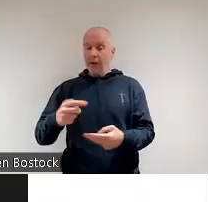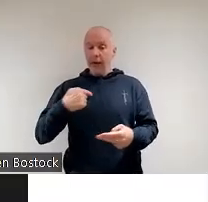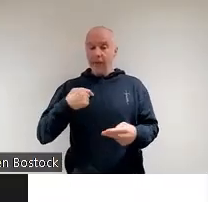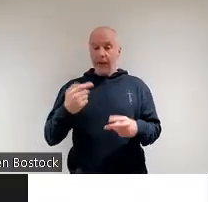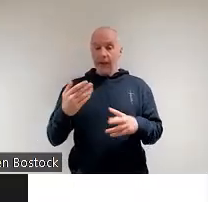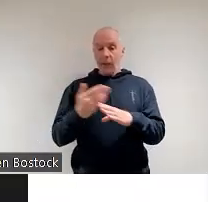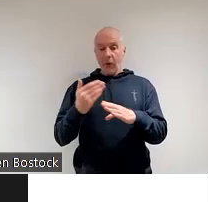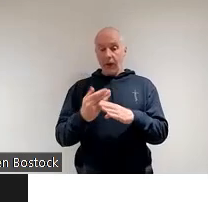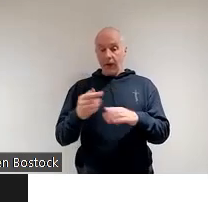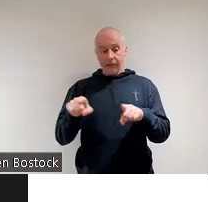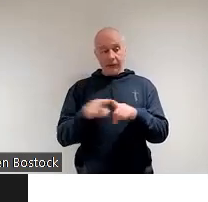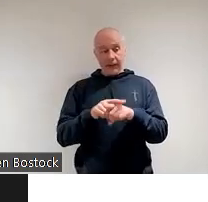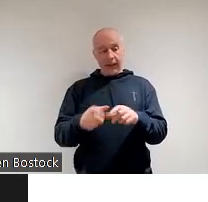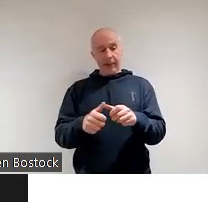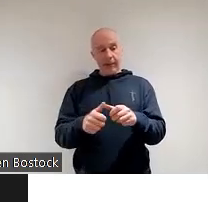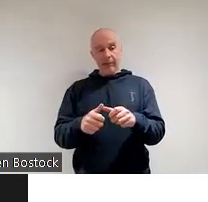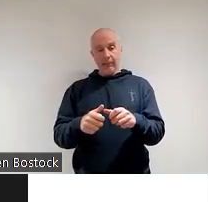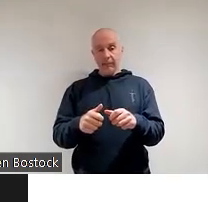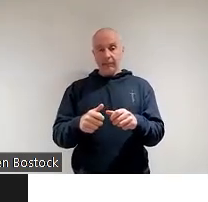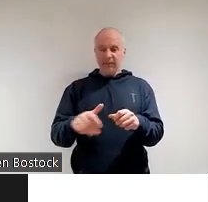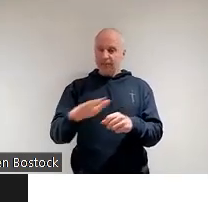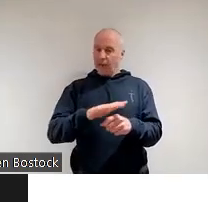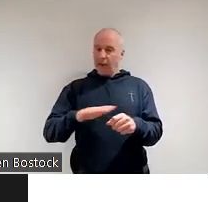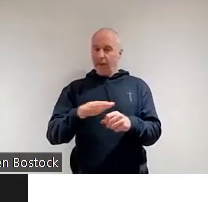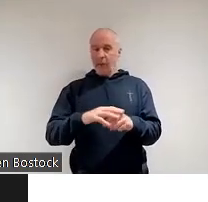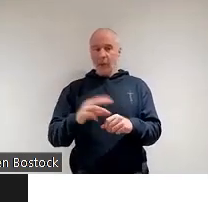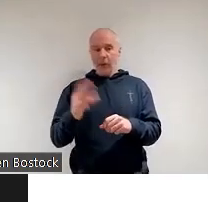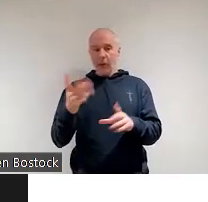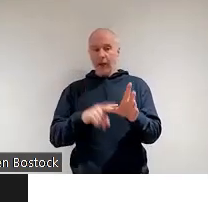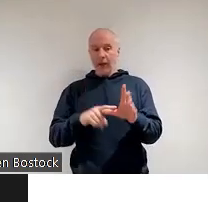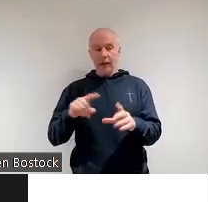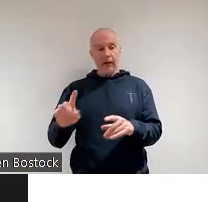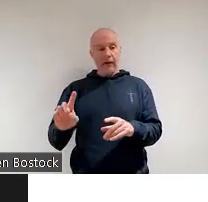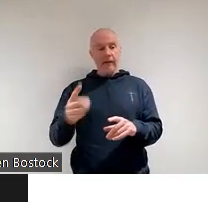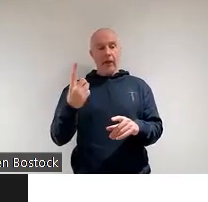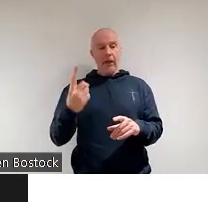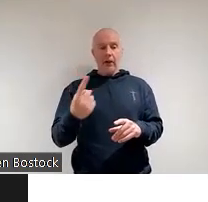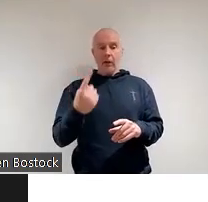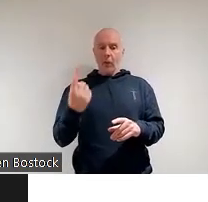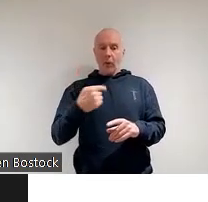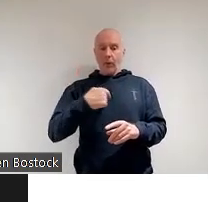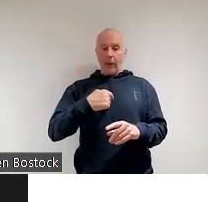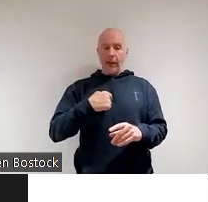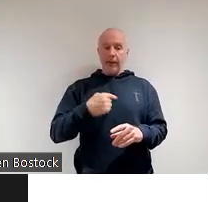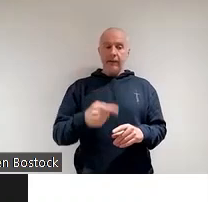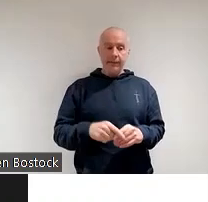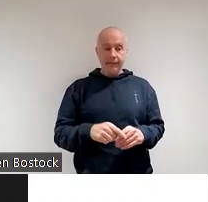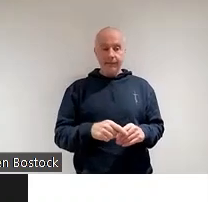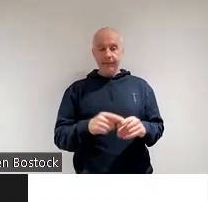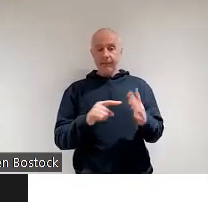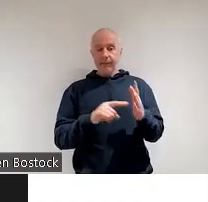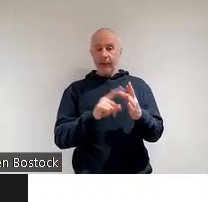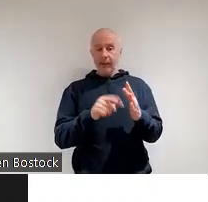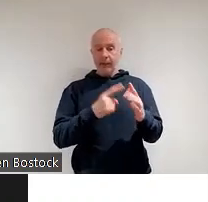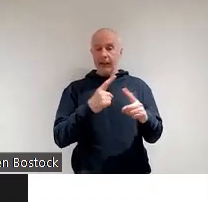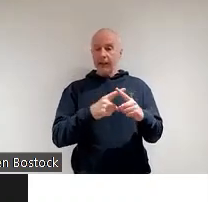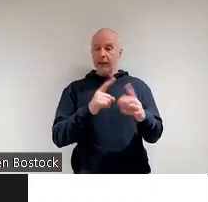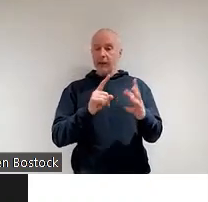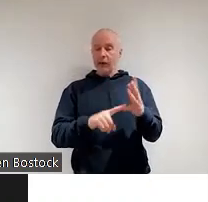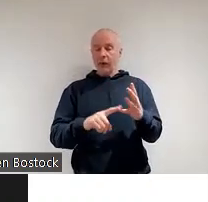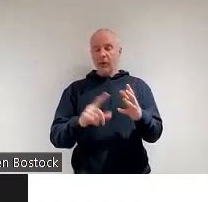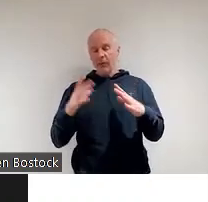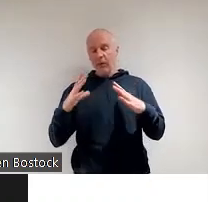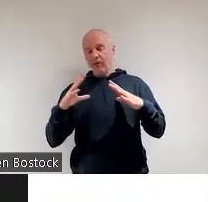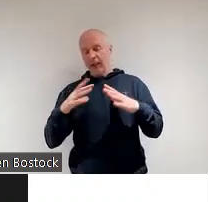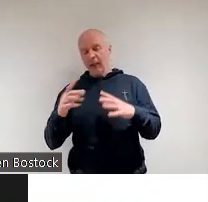3 years. Let me quickly introduce myself. So my name is Tianning Xu, as what Scott has already